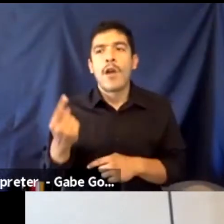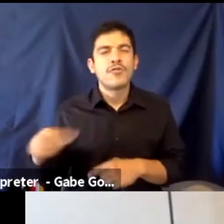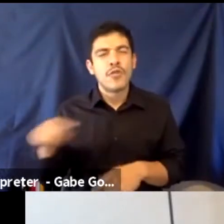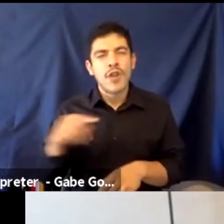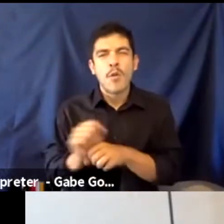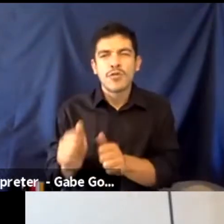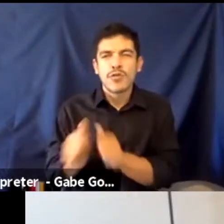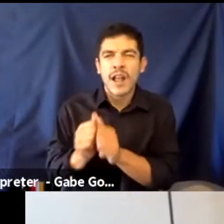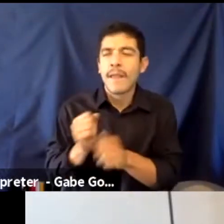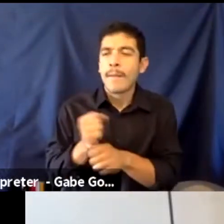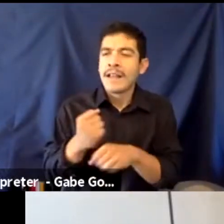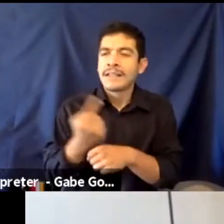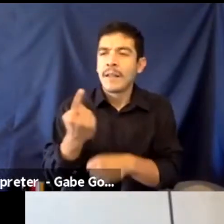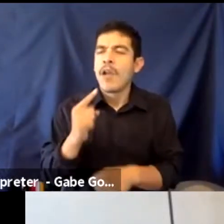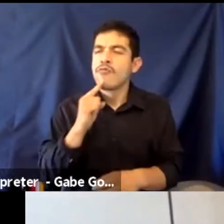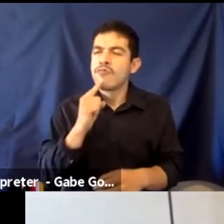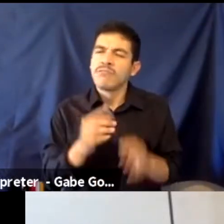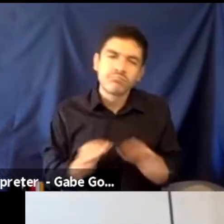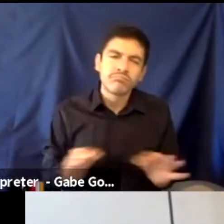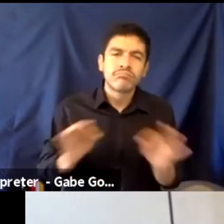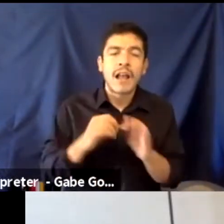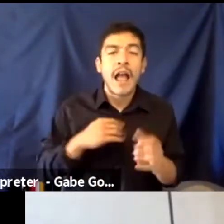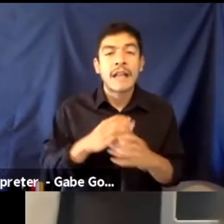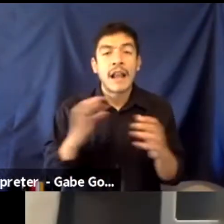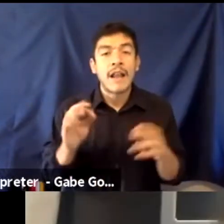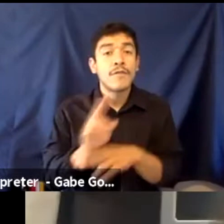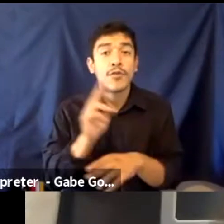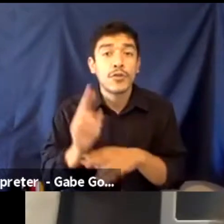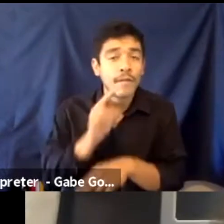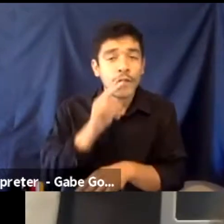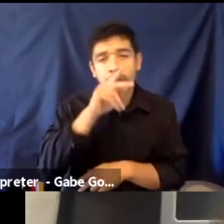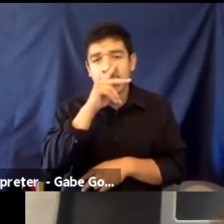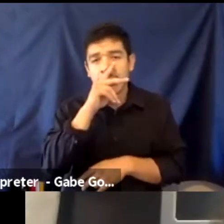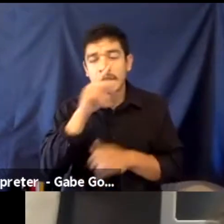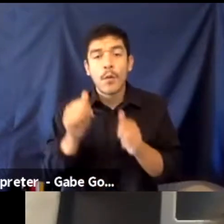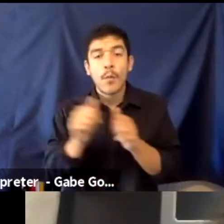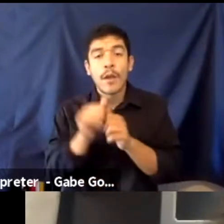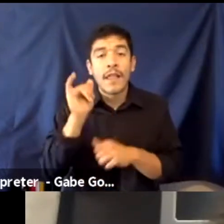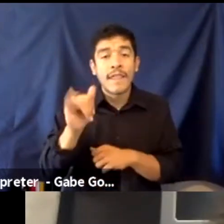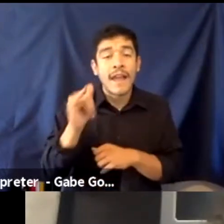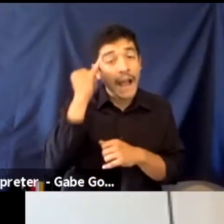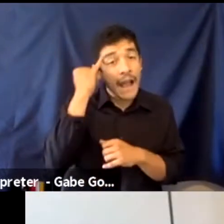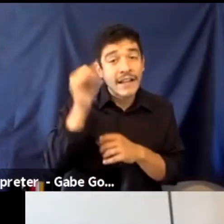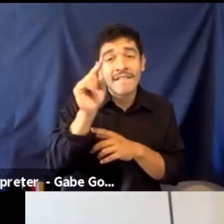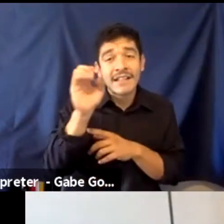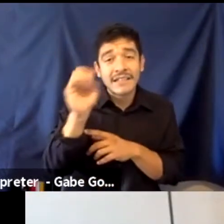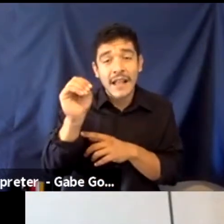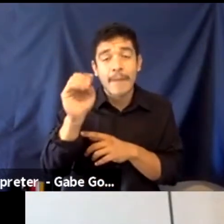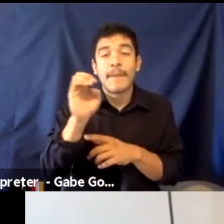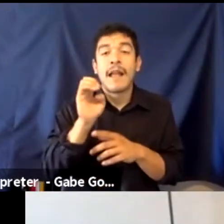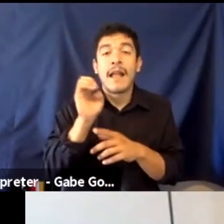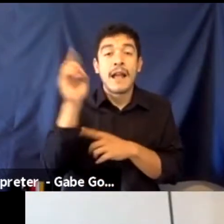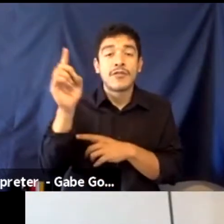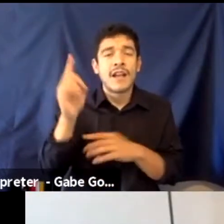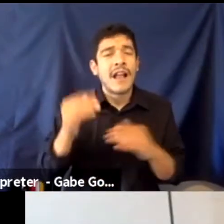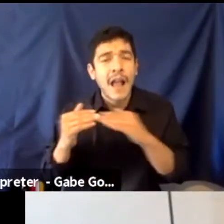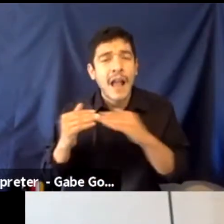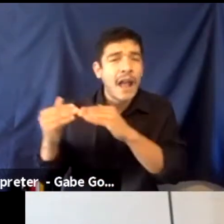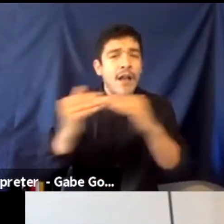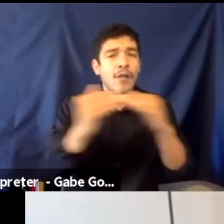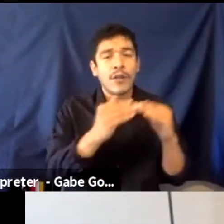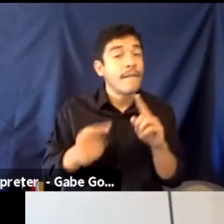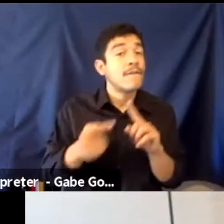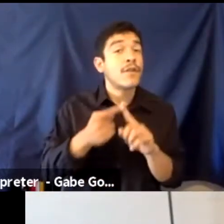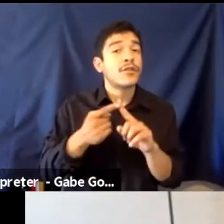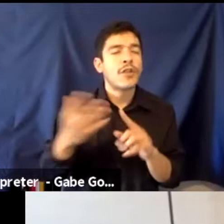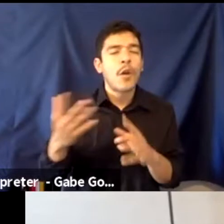really meaningful and has a lot of utility for kids, with the mind of STEM education equity first. We really want everyone to be able to